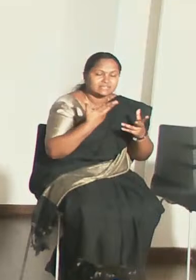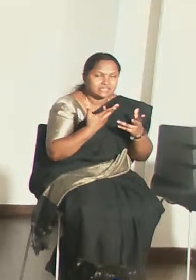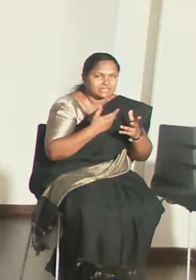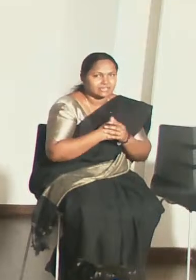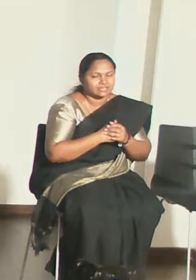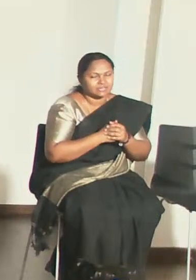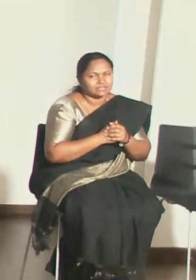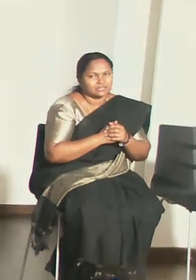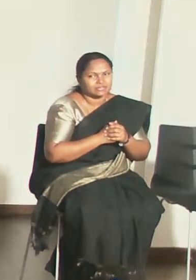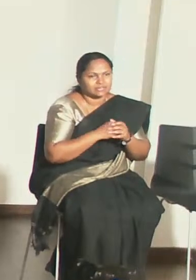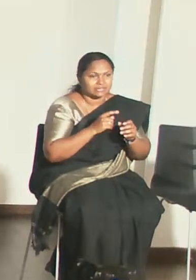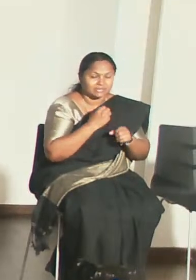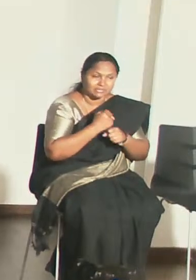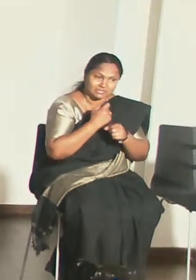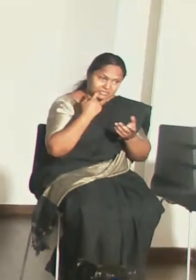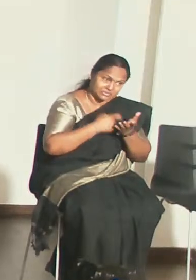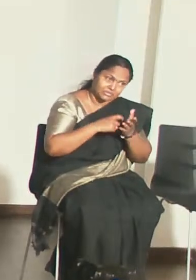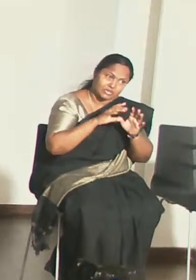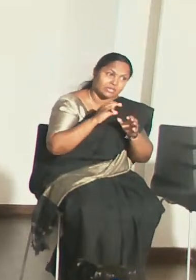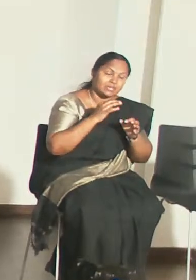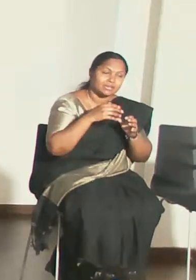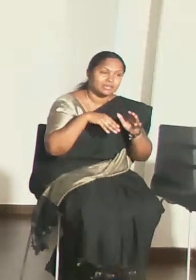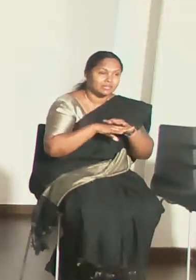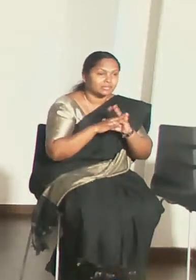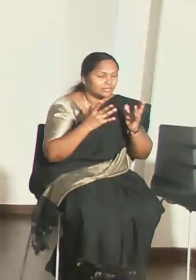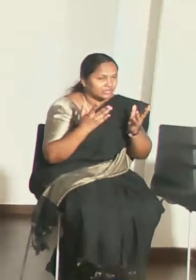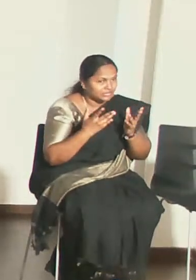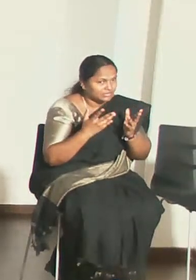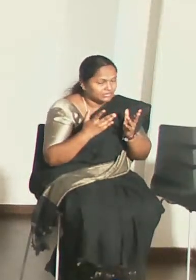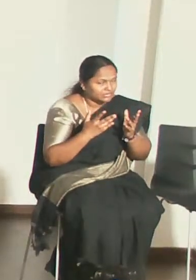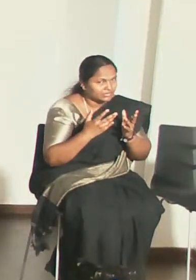the feminist grain because um,